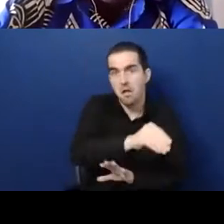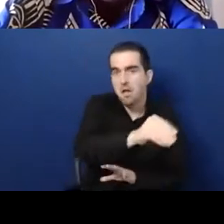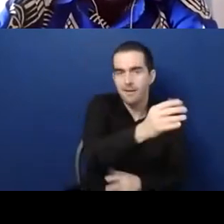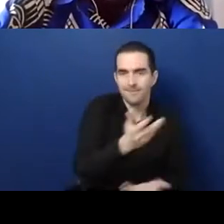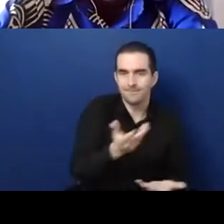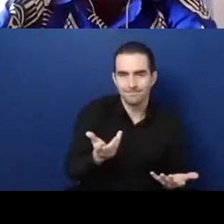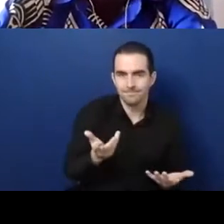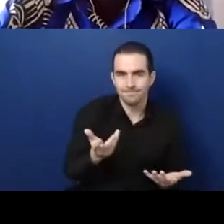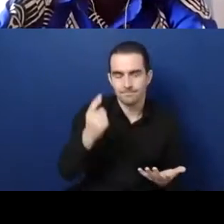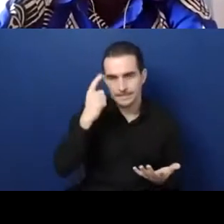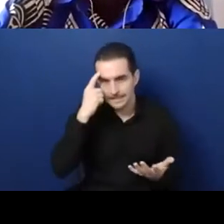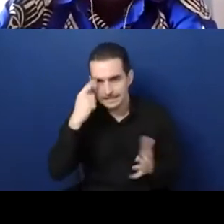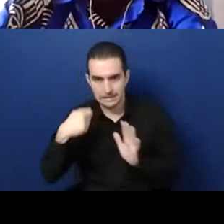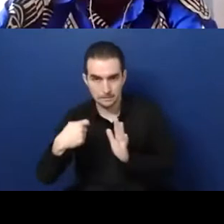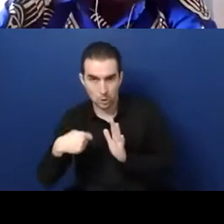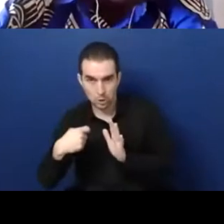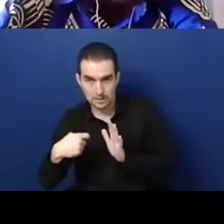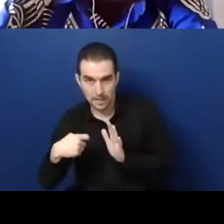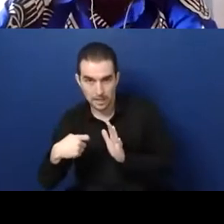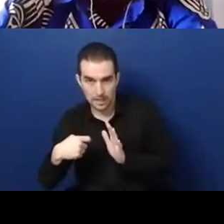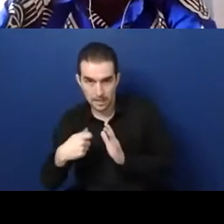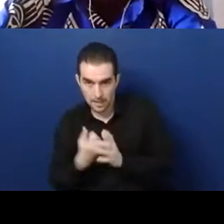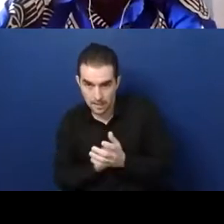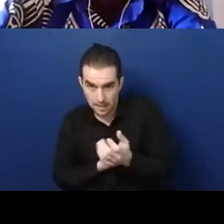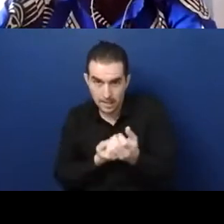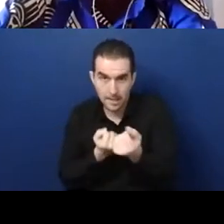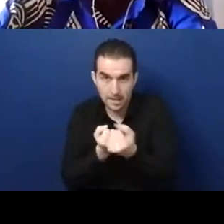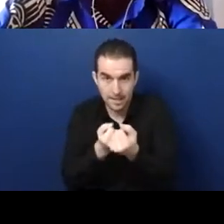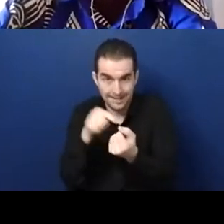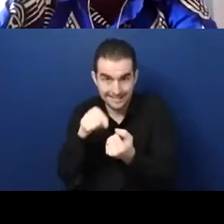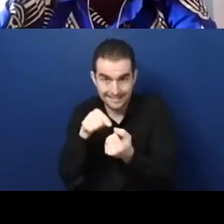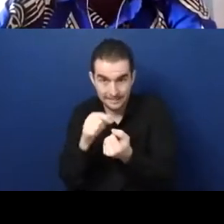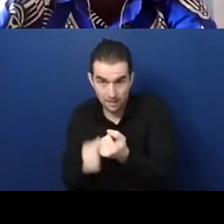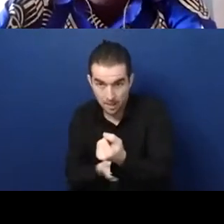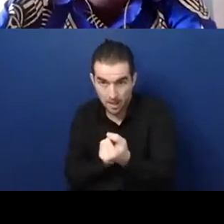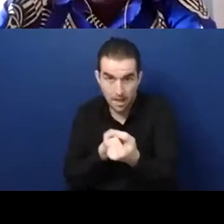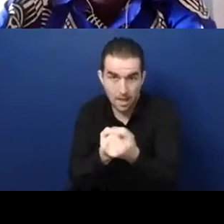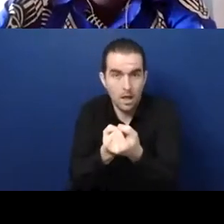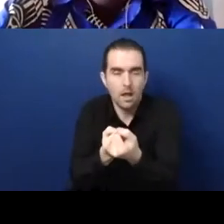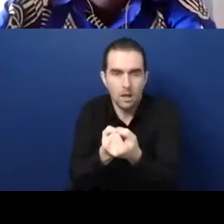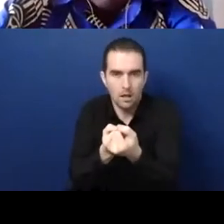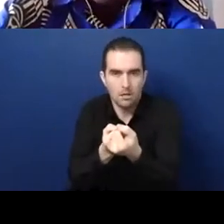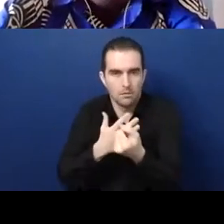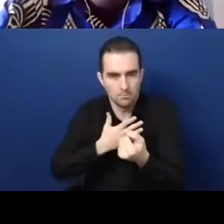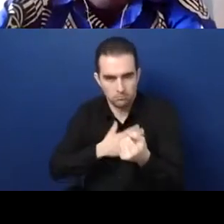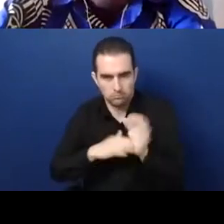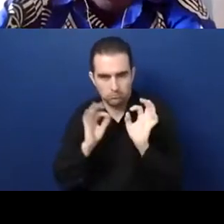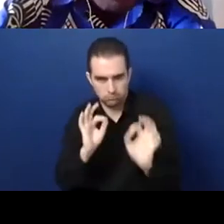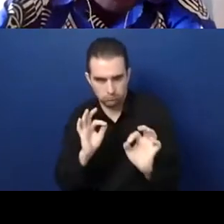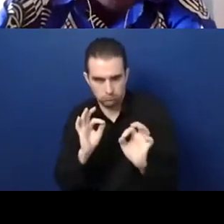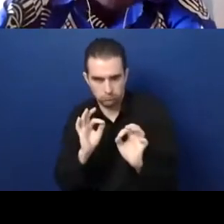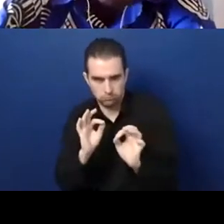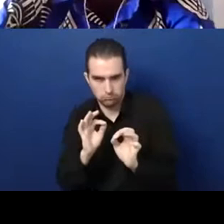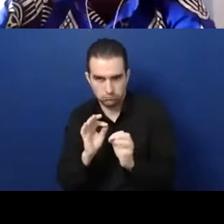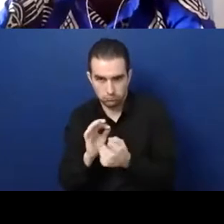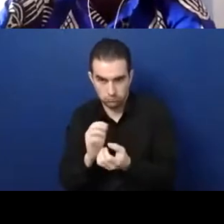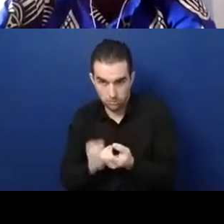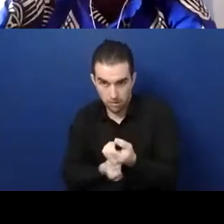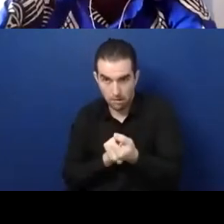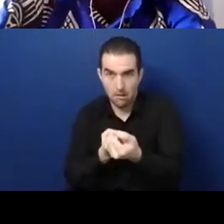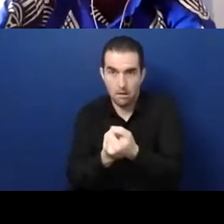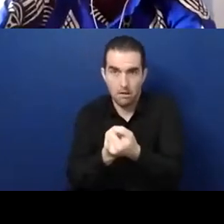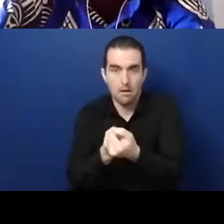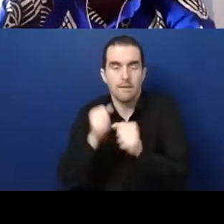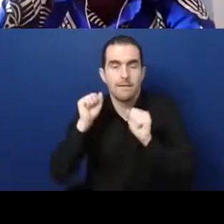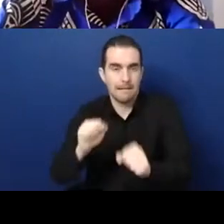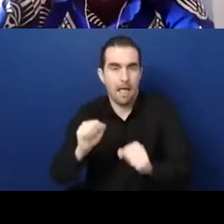having a project which is related to abuse, prevention of sexual abuse and among girls and women with disabilities. So we've been able